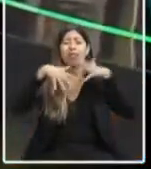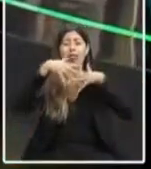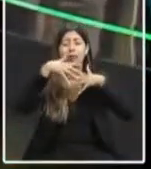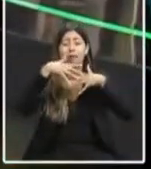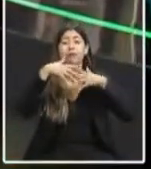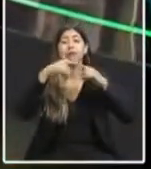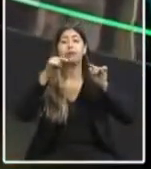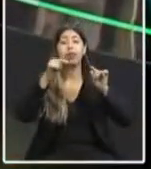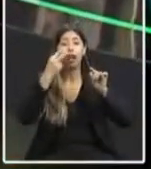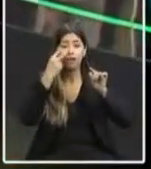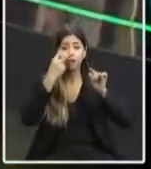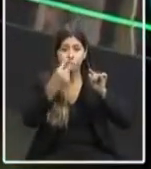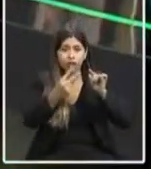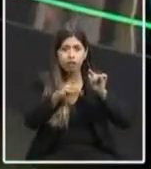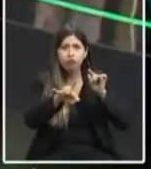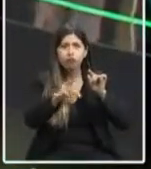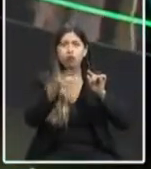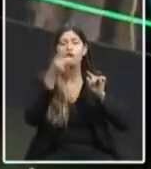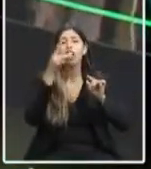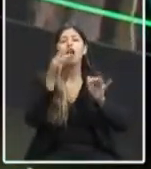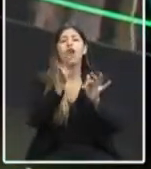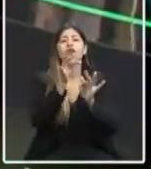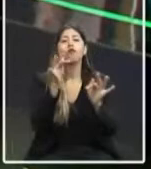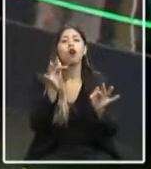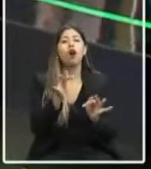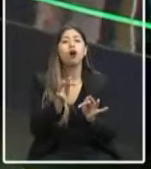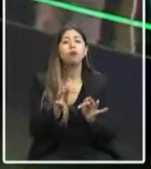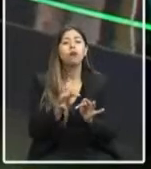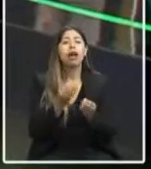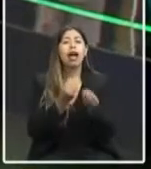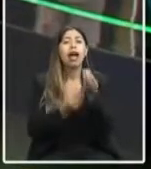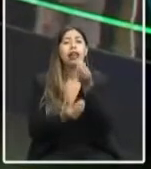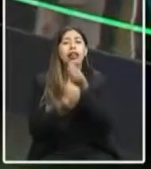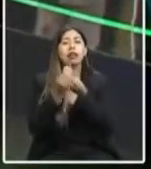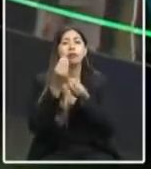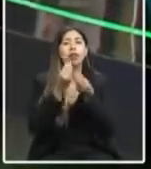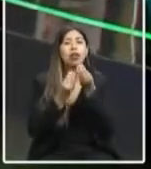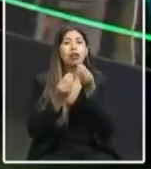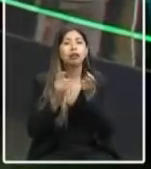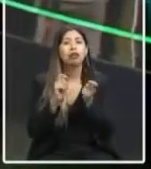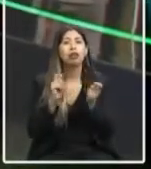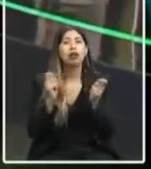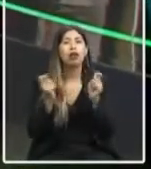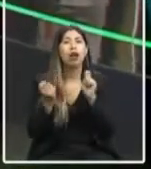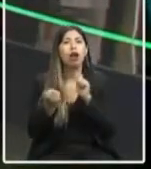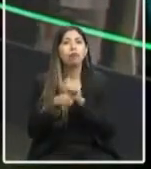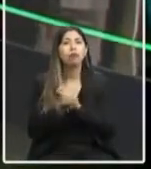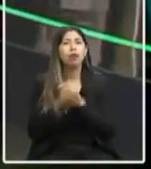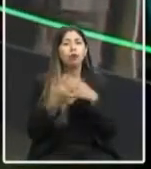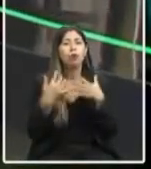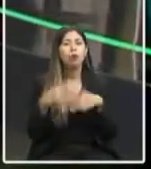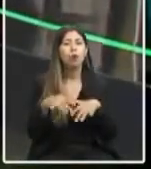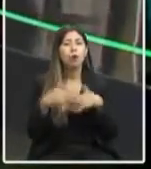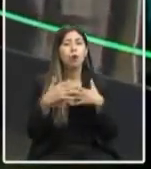food is processed changed considerably. And the hunter-gatherers or the prehistoric men, they ate